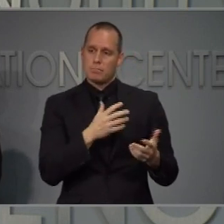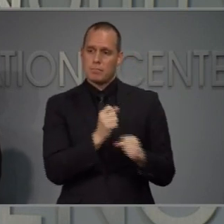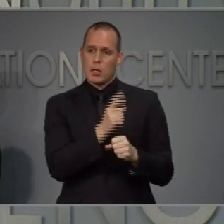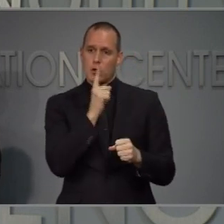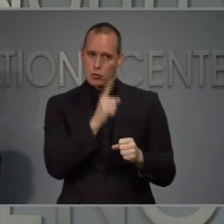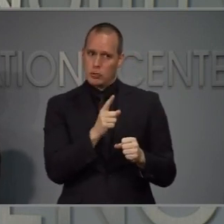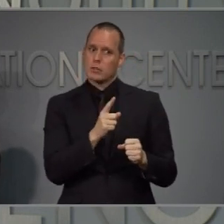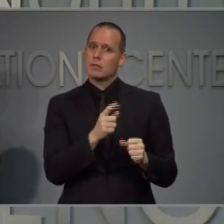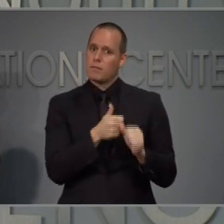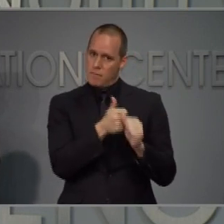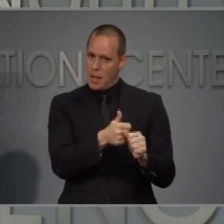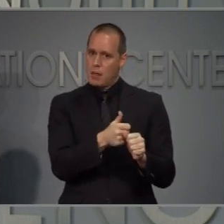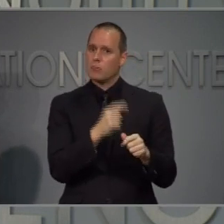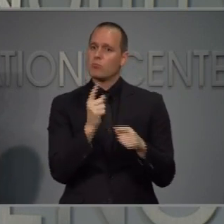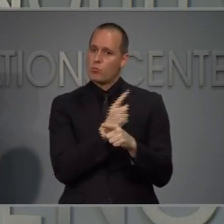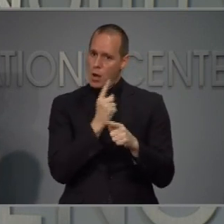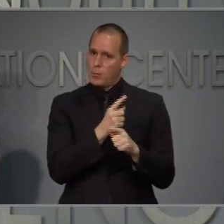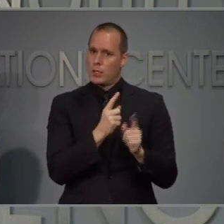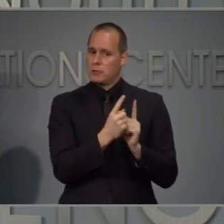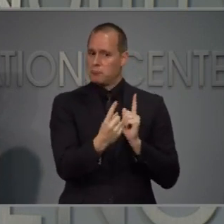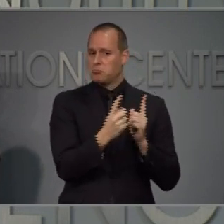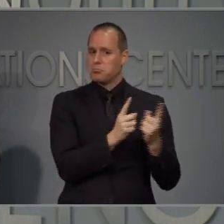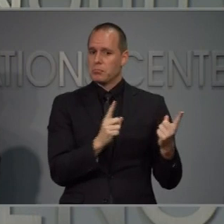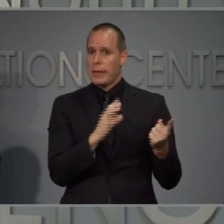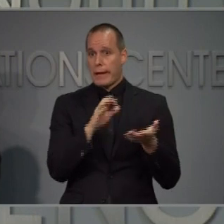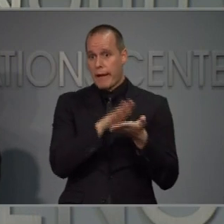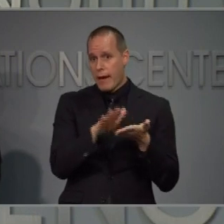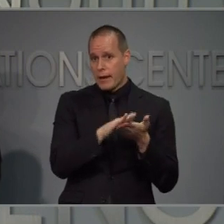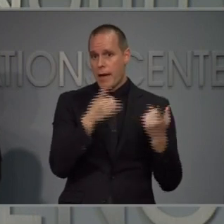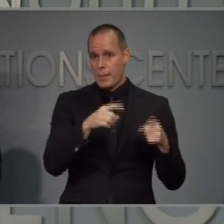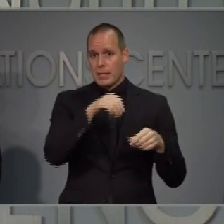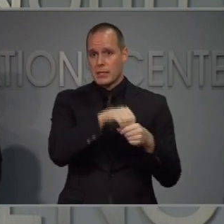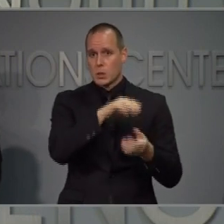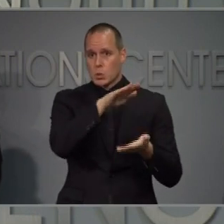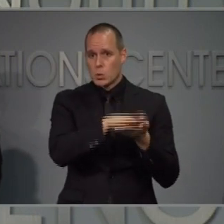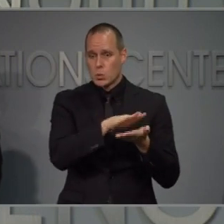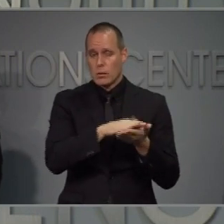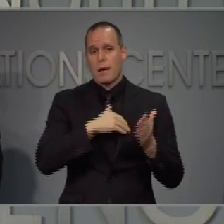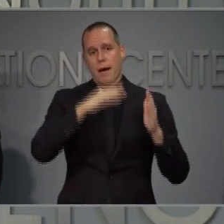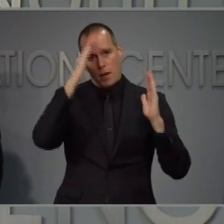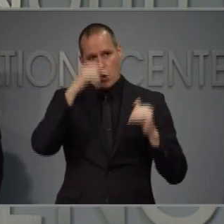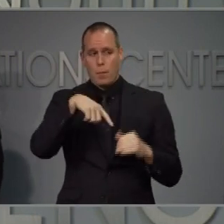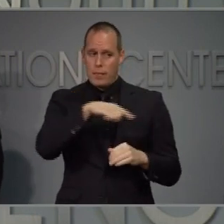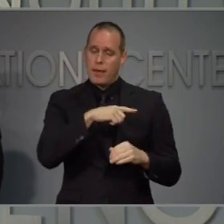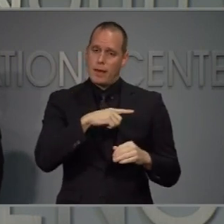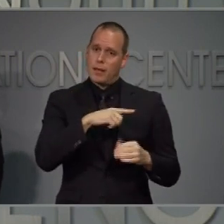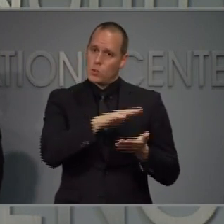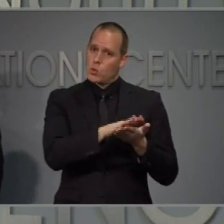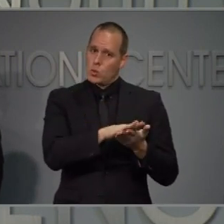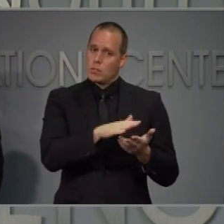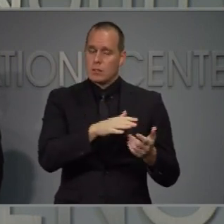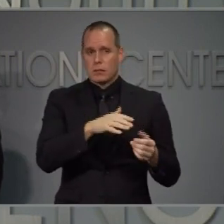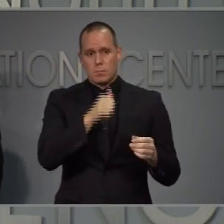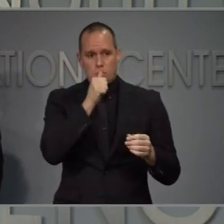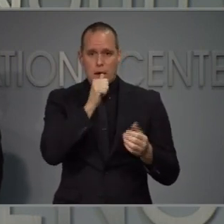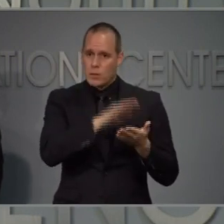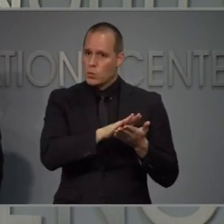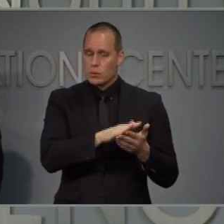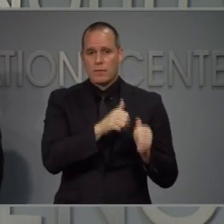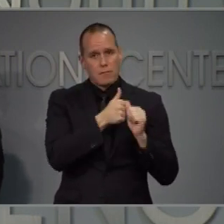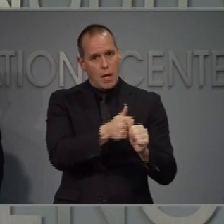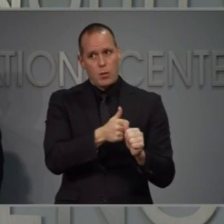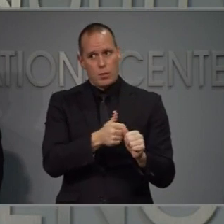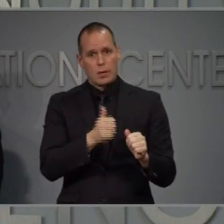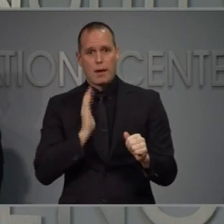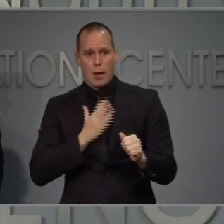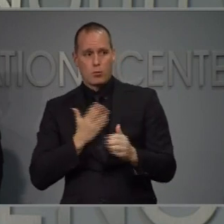social distancing and hygiene, and we hope that they are following guidelines that have been provided